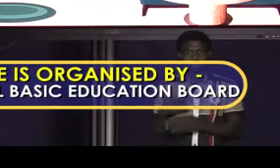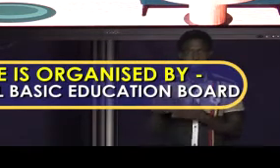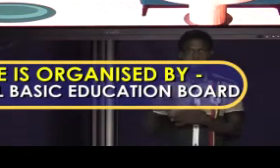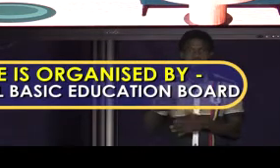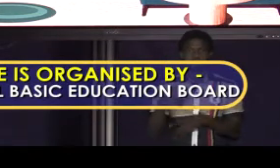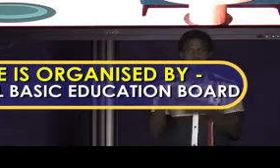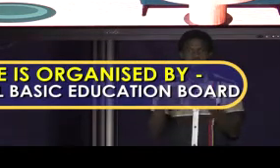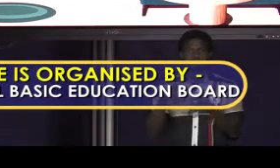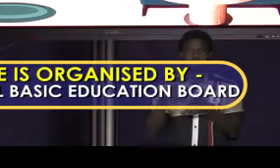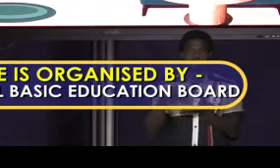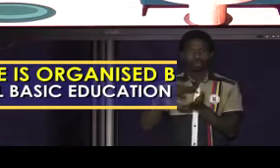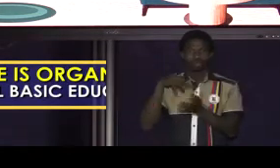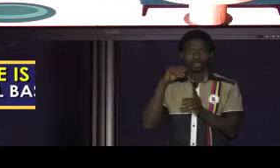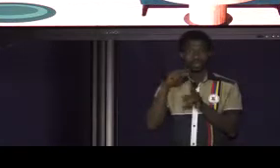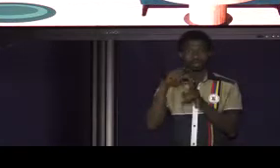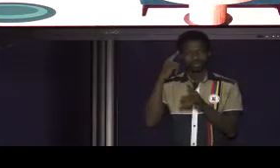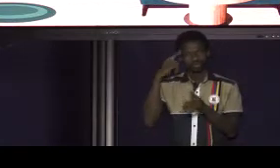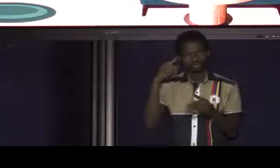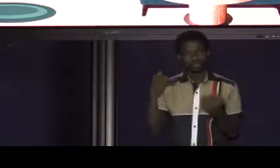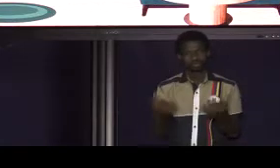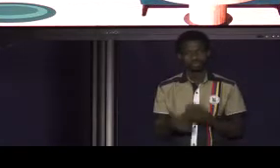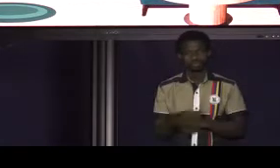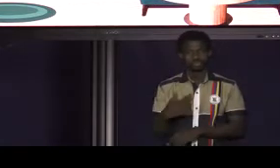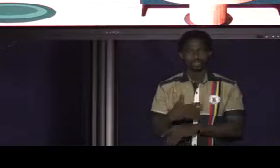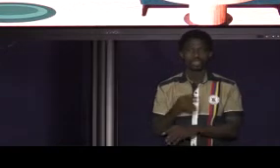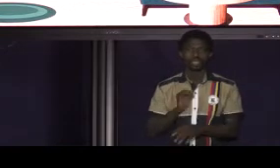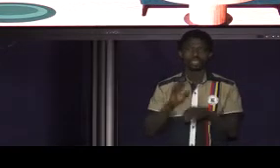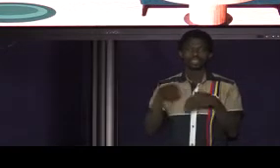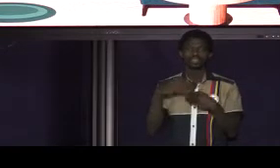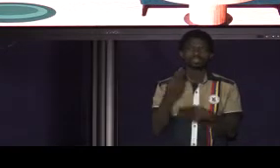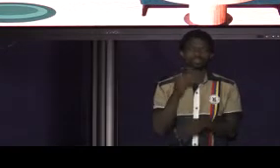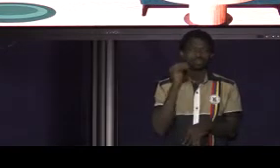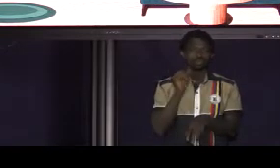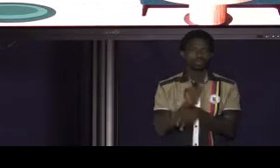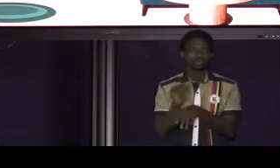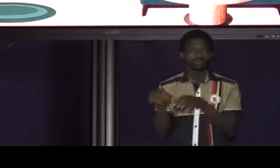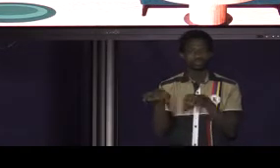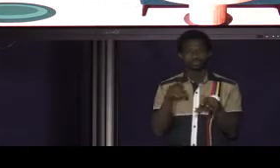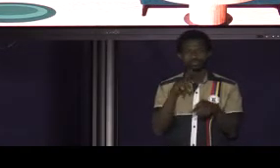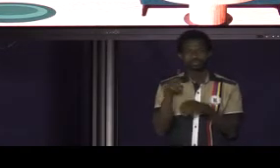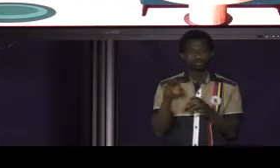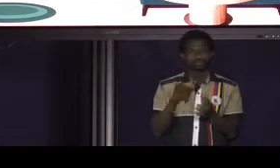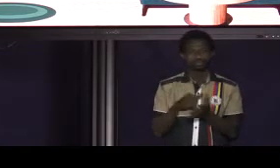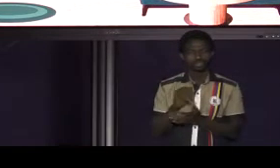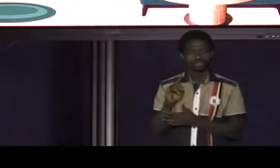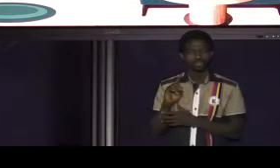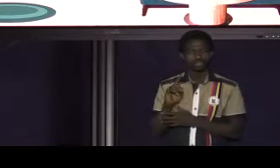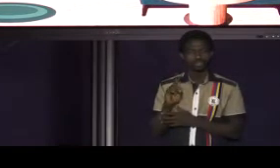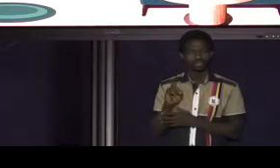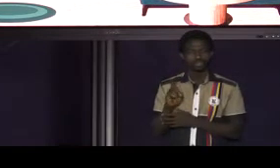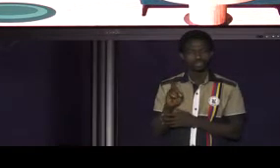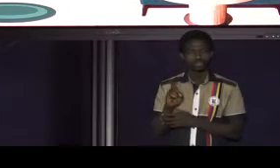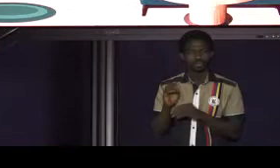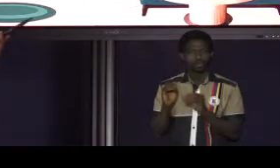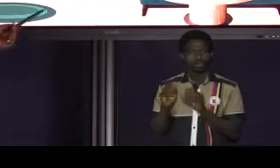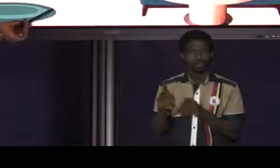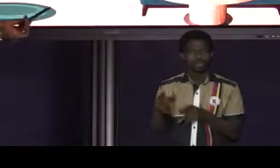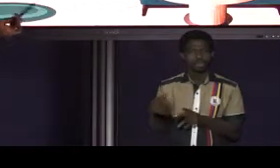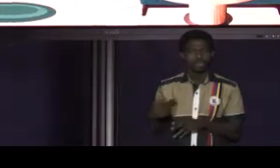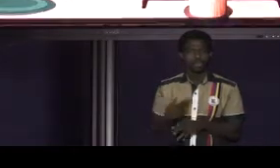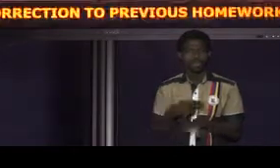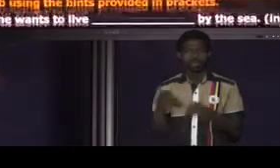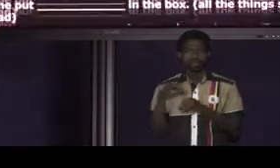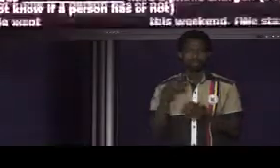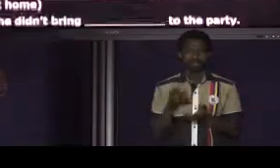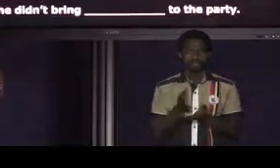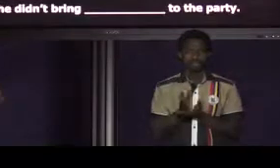into the learning objective for today's lesson, I gave you an assignment. Did you do it? Okay, let's do the correction